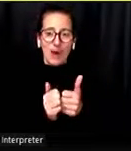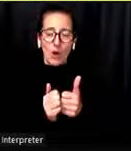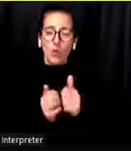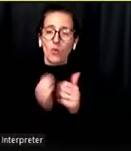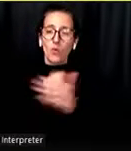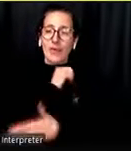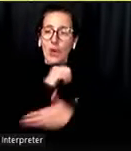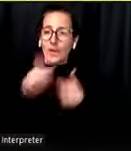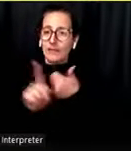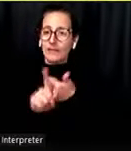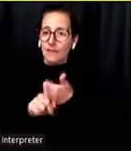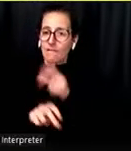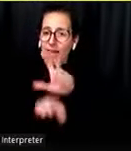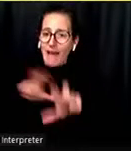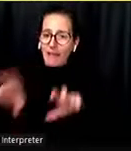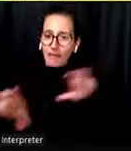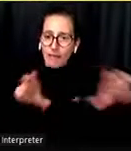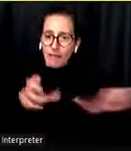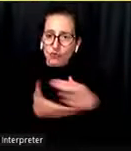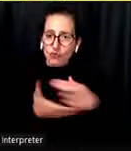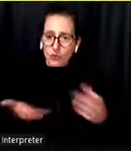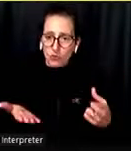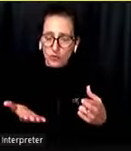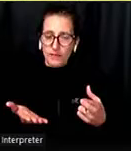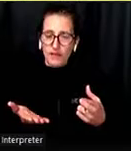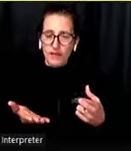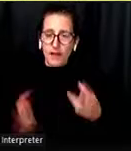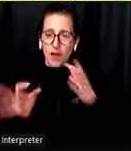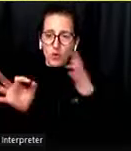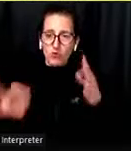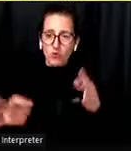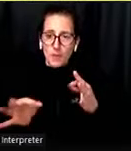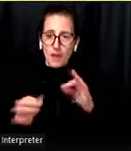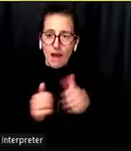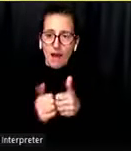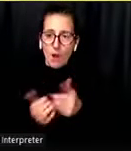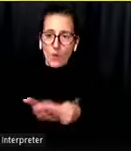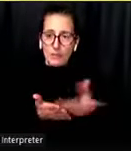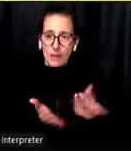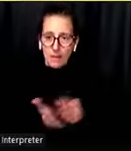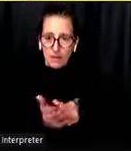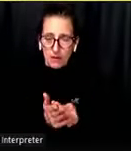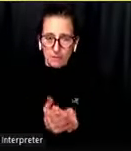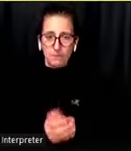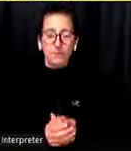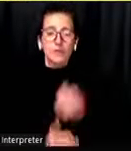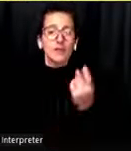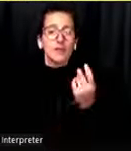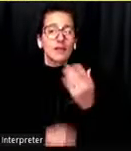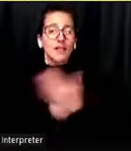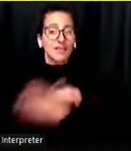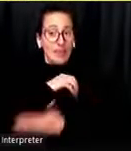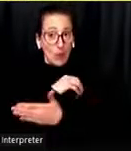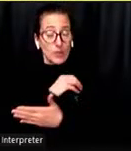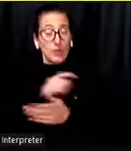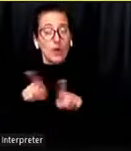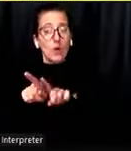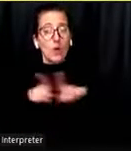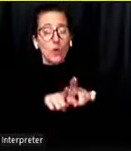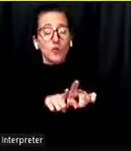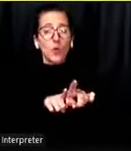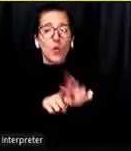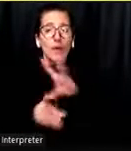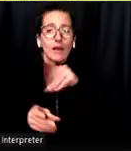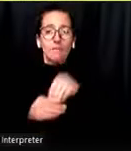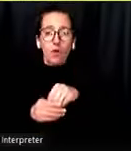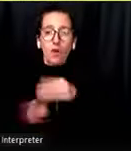essentially our financial means. And then, of course, the county goes into all of these other areas and turns our resources